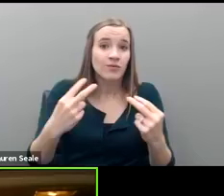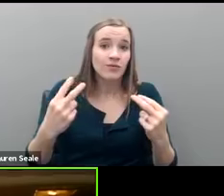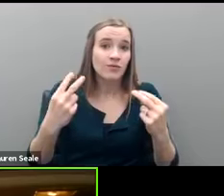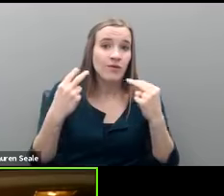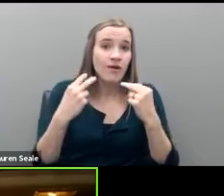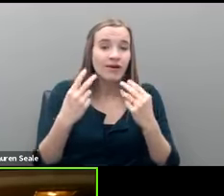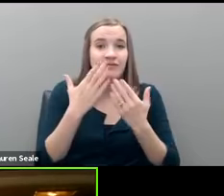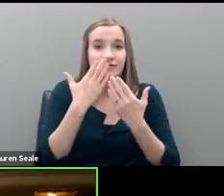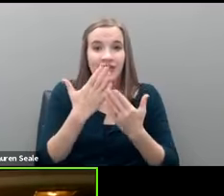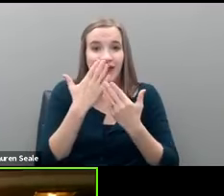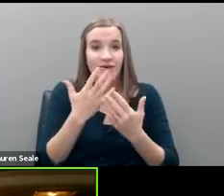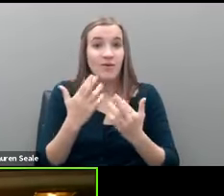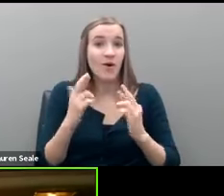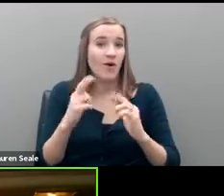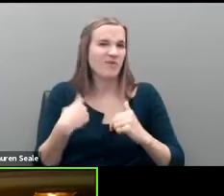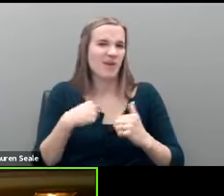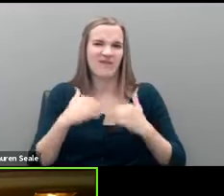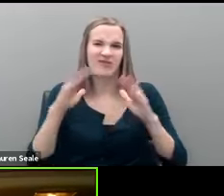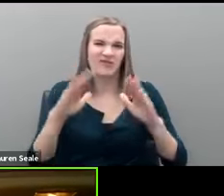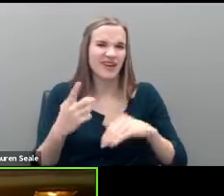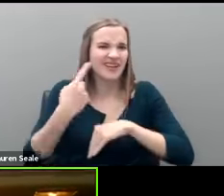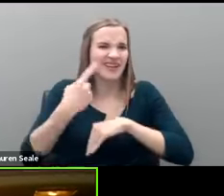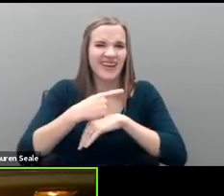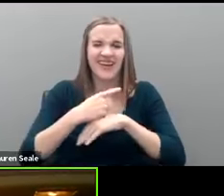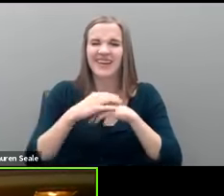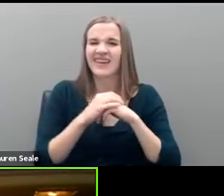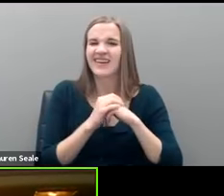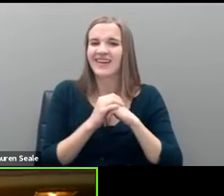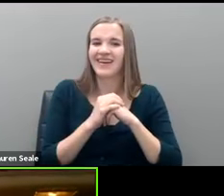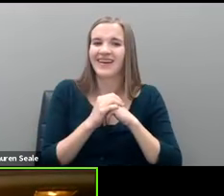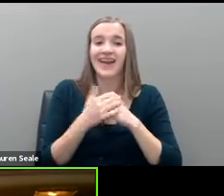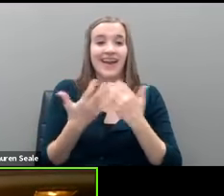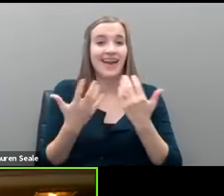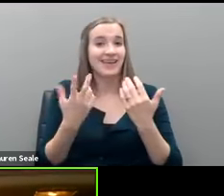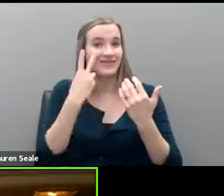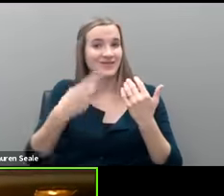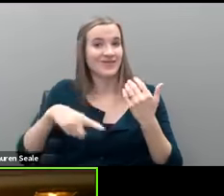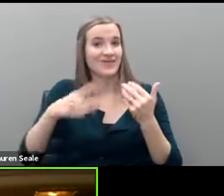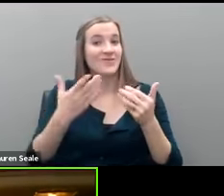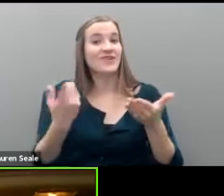We hope you're having a great day out there. And we will see you